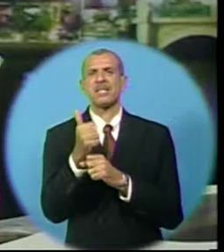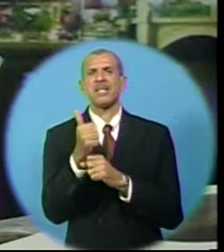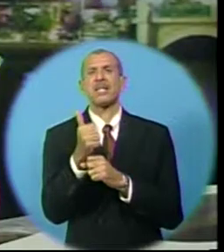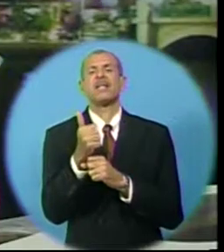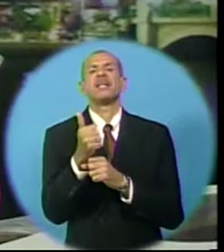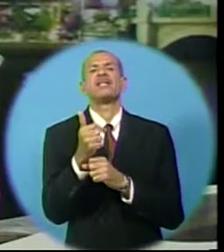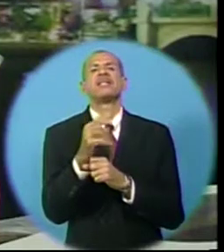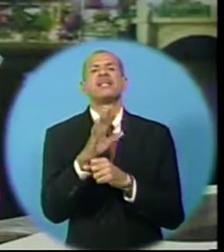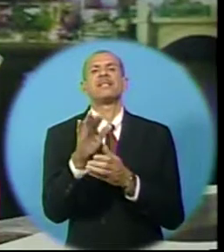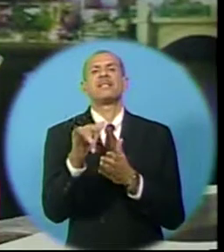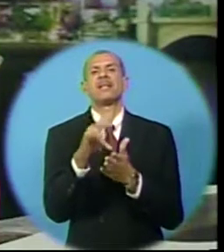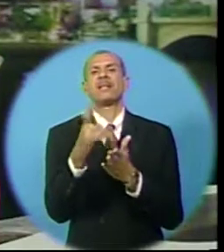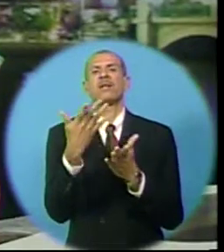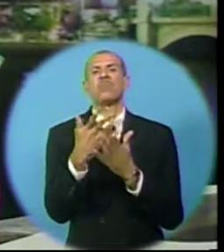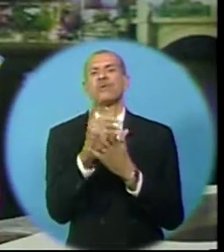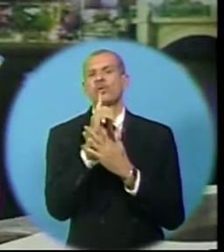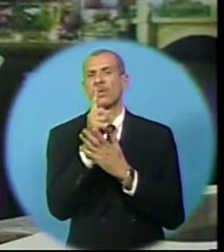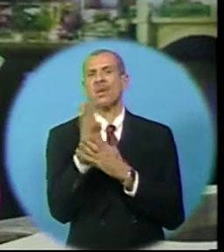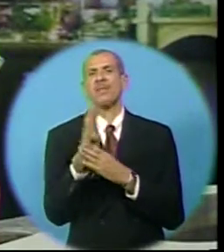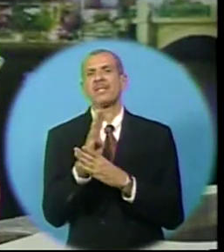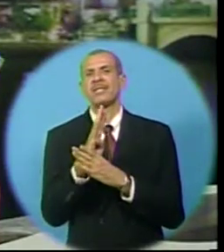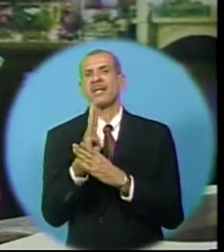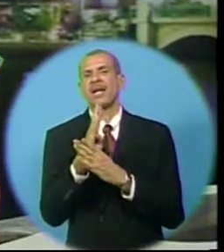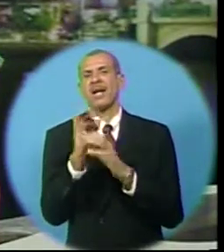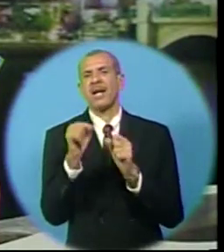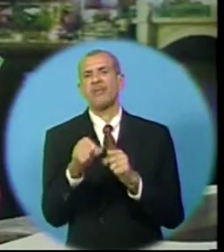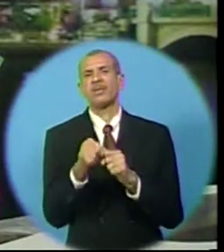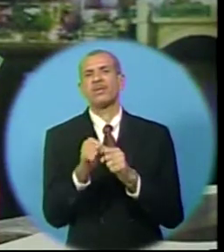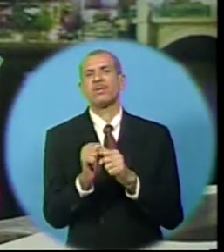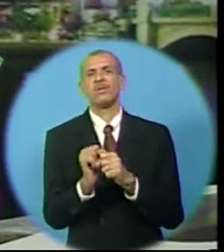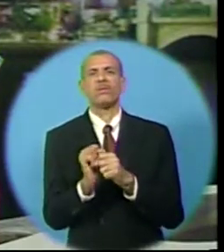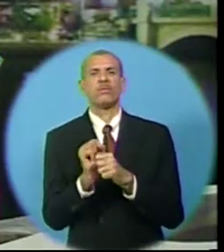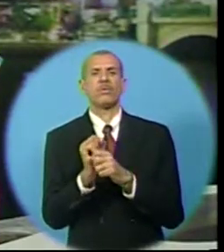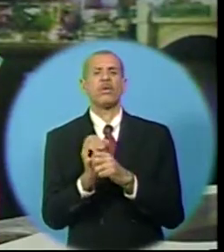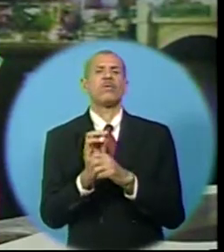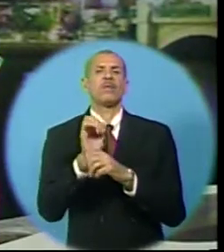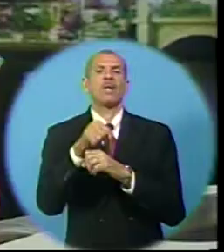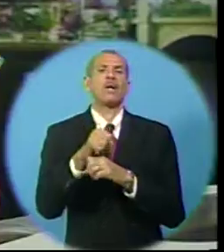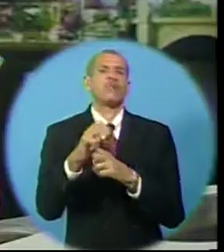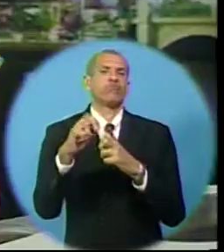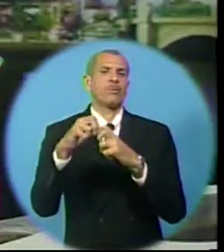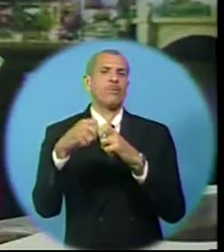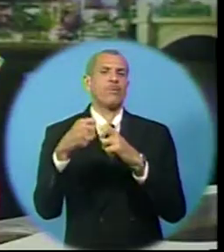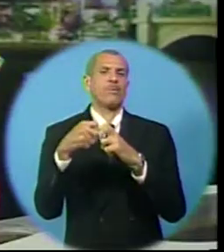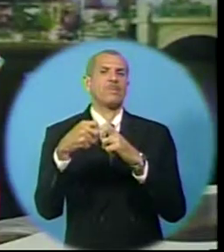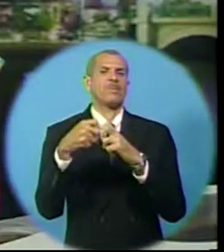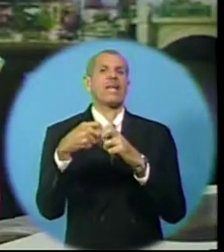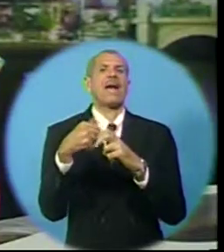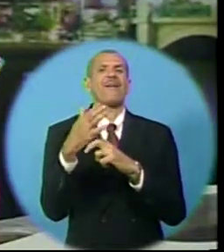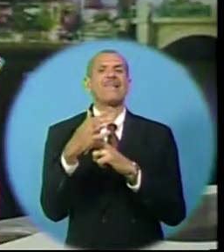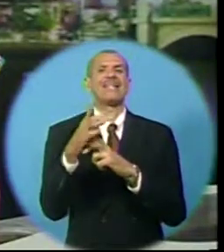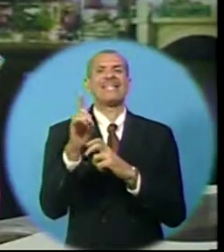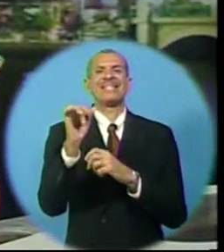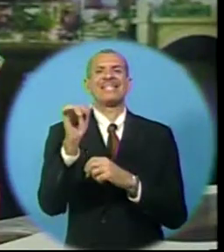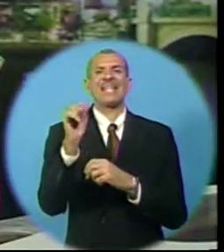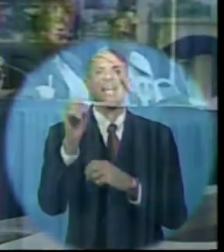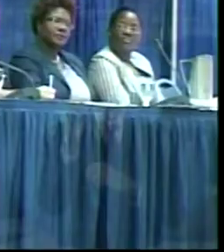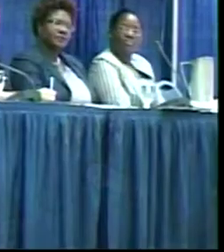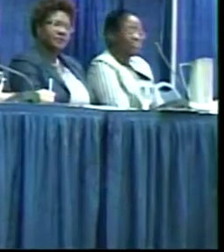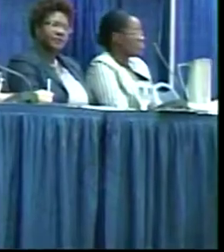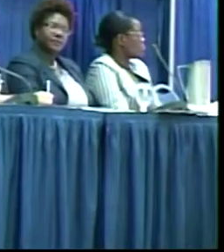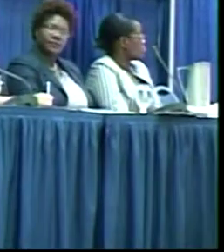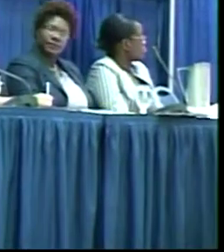business community that would ensure businesses are able to get back into operation quickly after a natural disaster. This